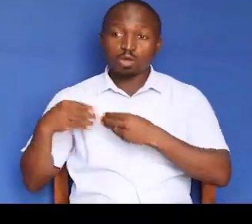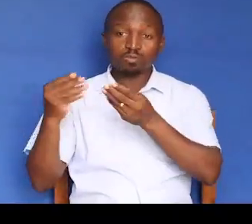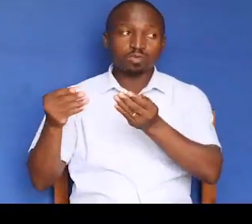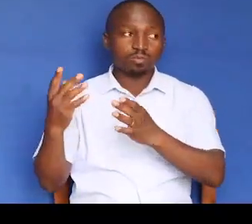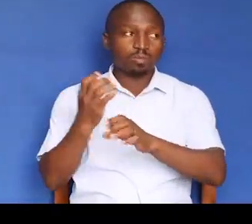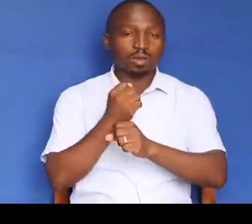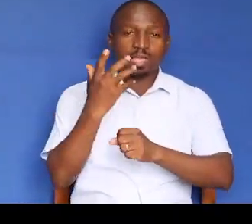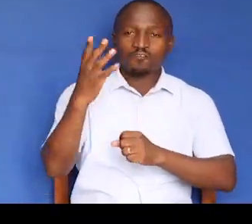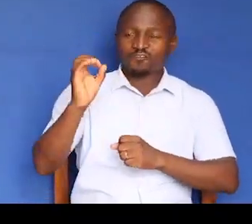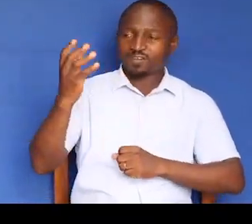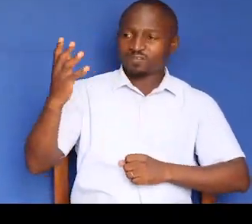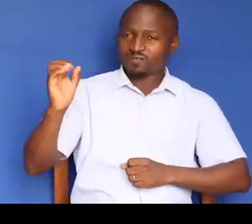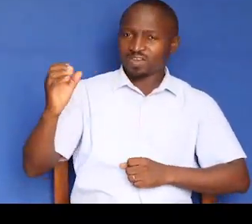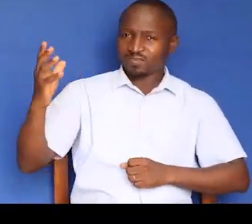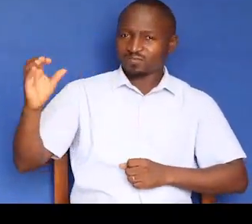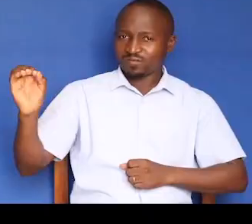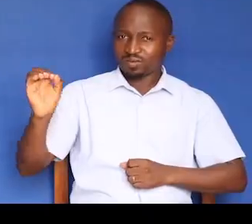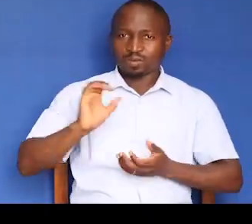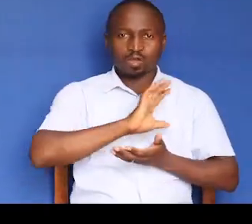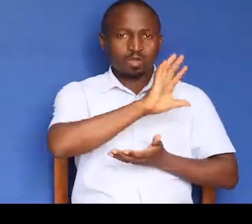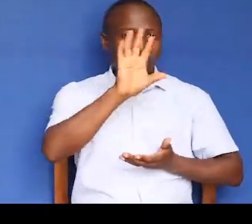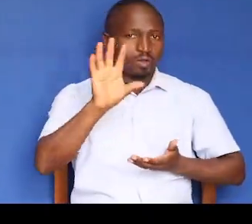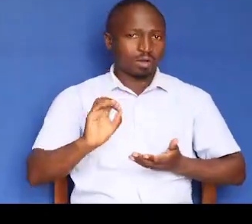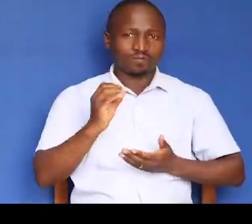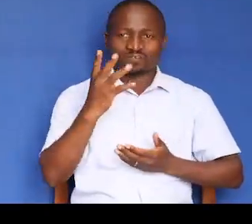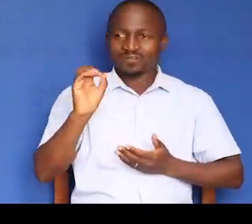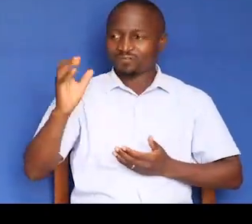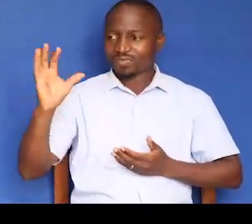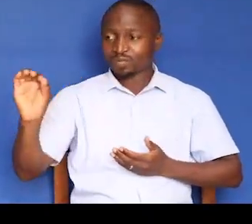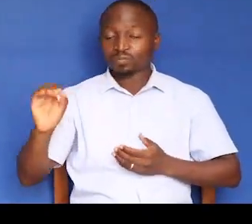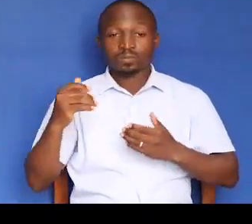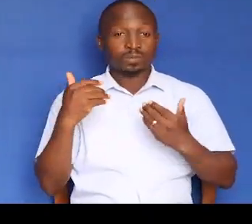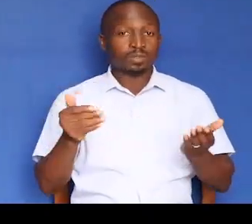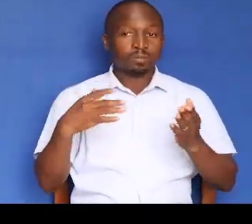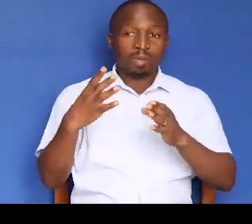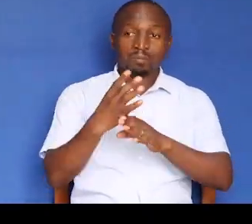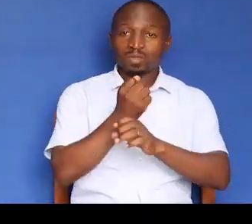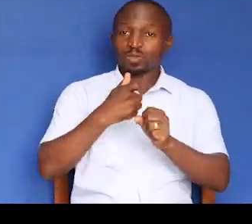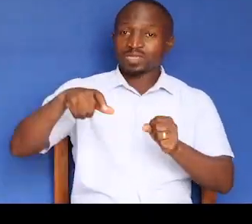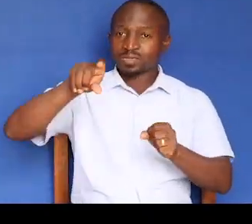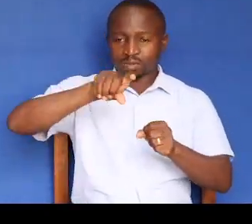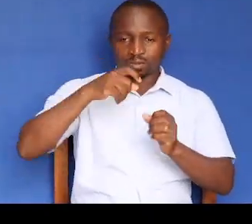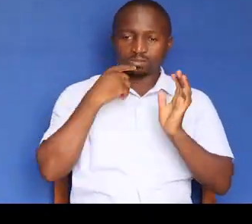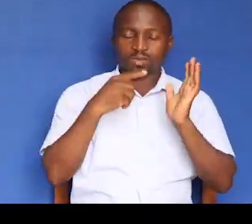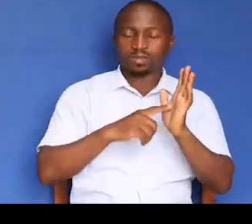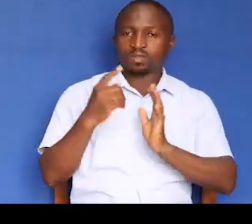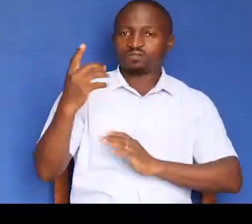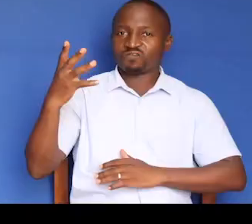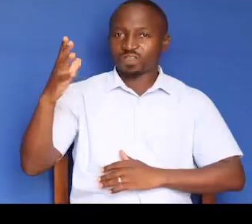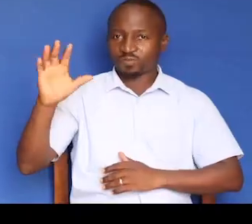We got 50 to all levels. We got 50. So extra revenue is 50.